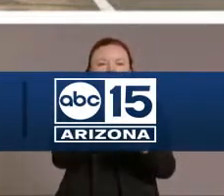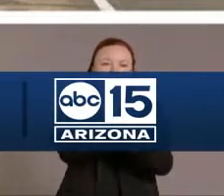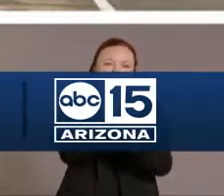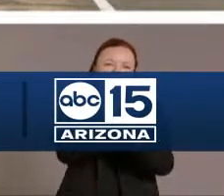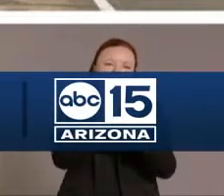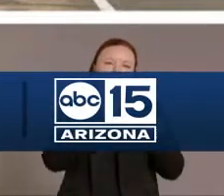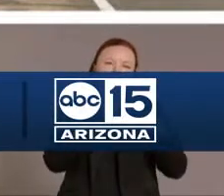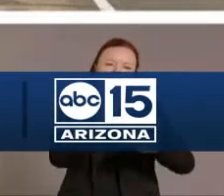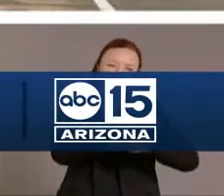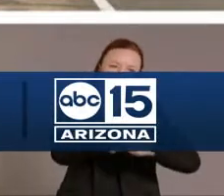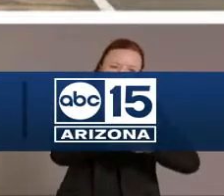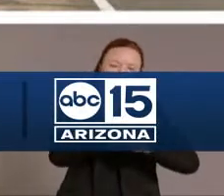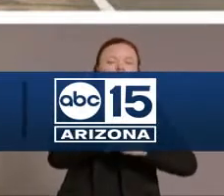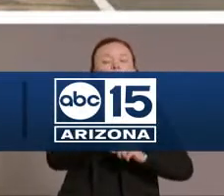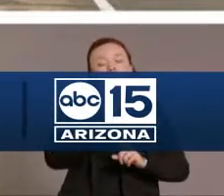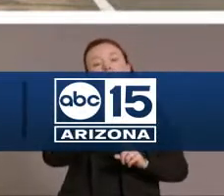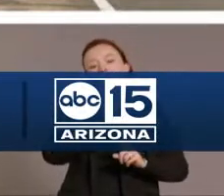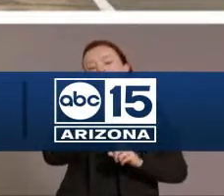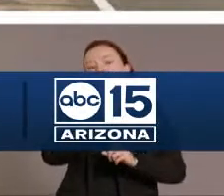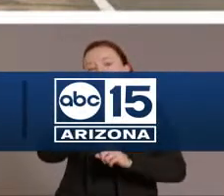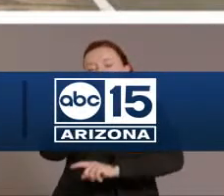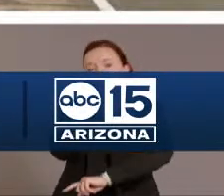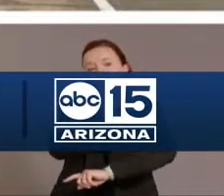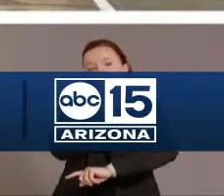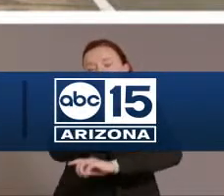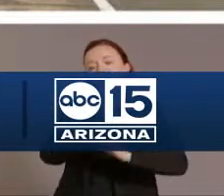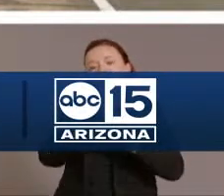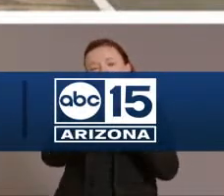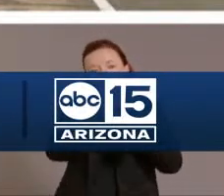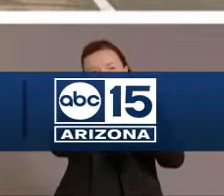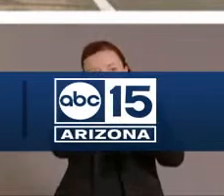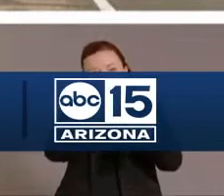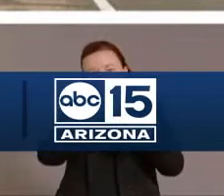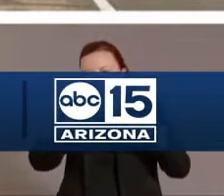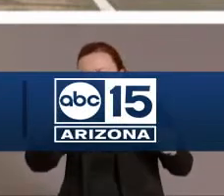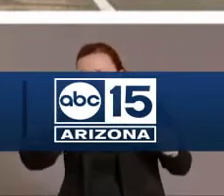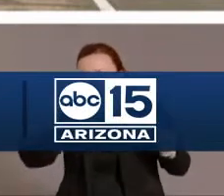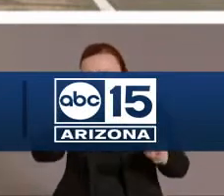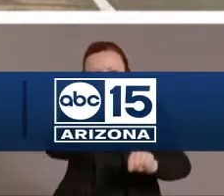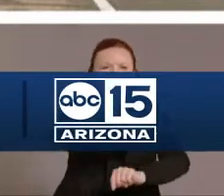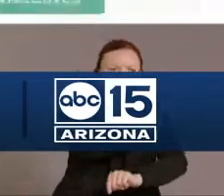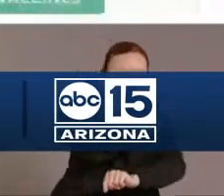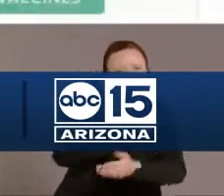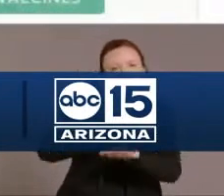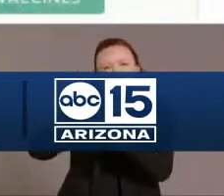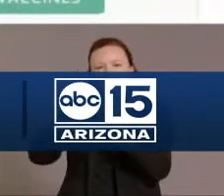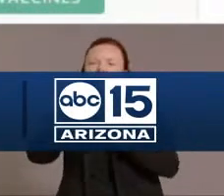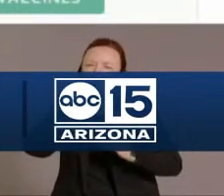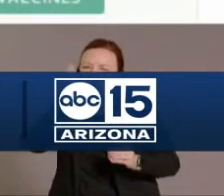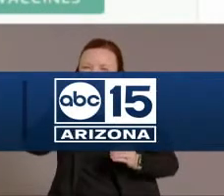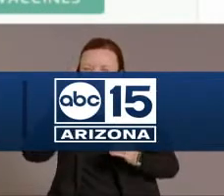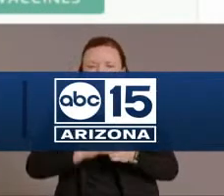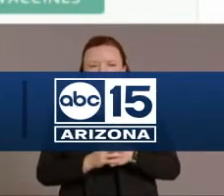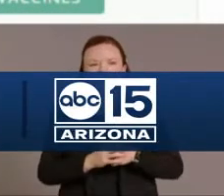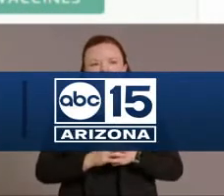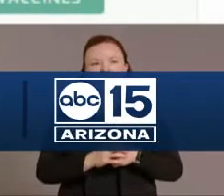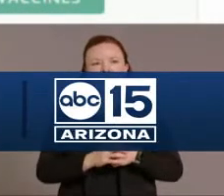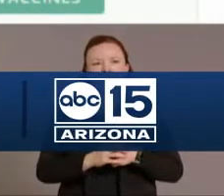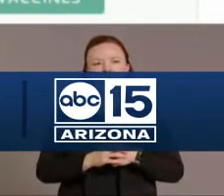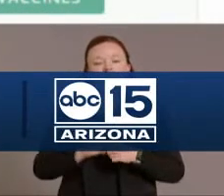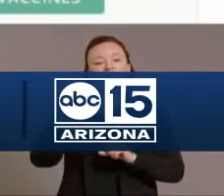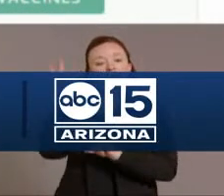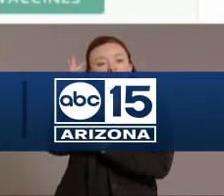continue to move forward in our vaccination efforts. So like I said, federal retail pharmacies